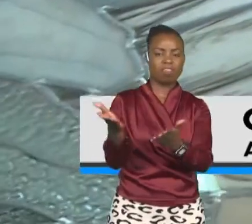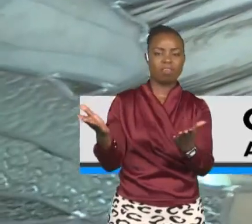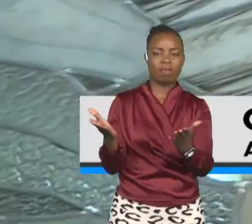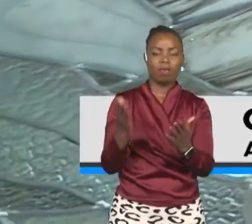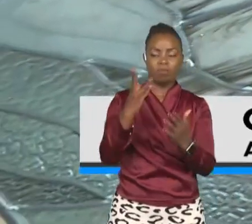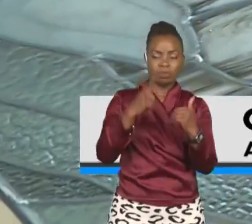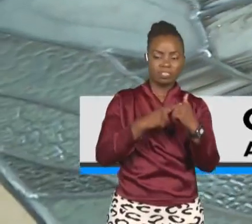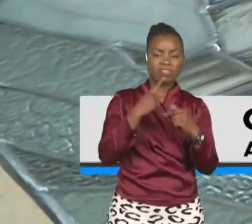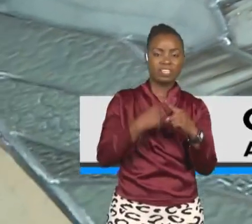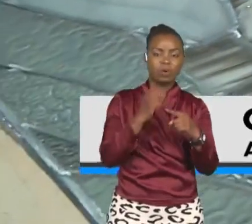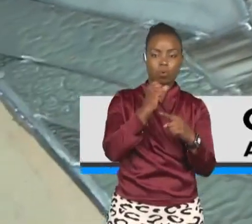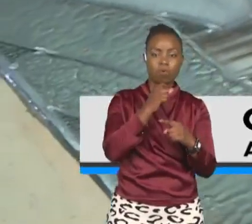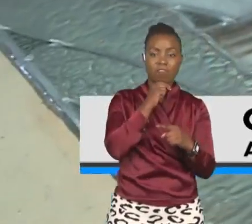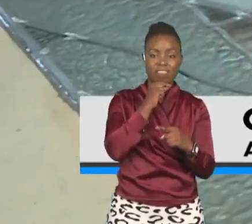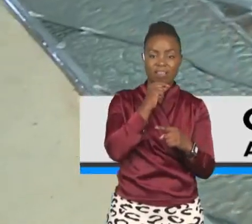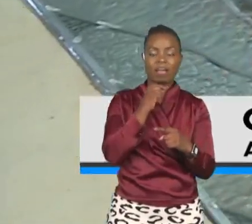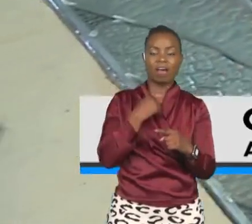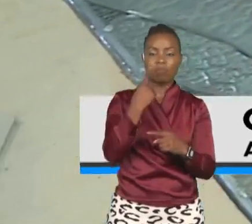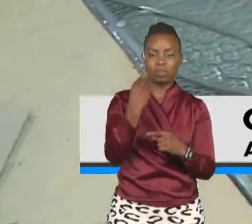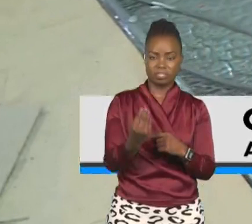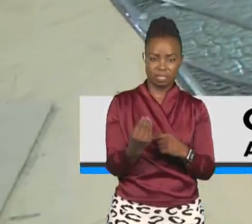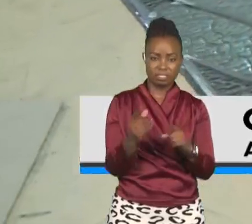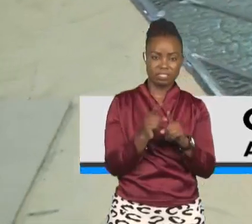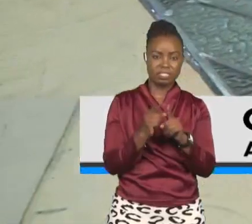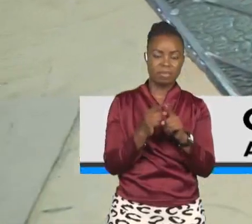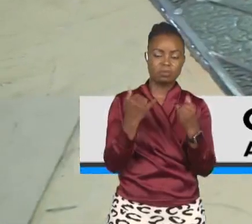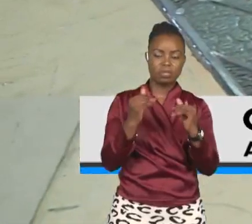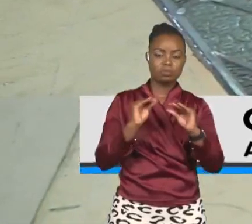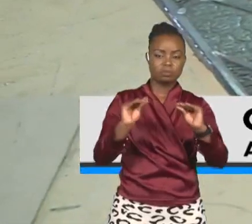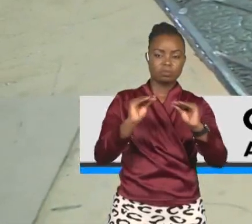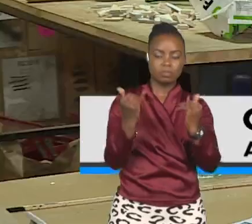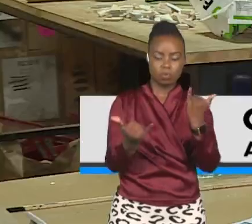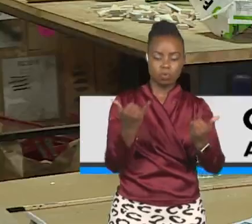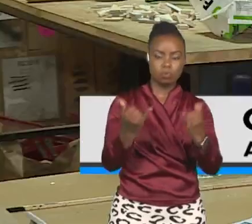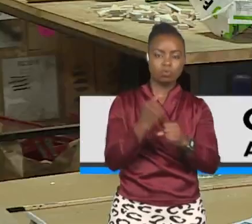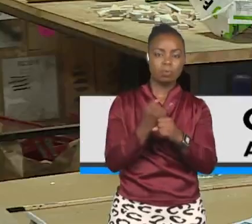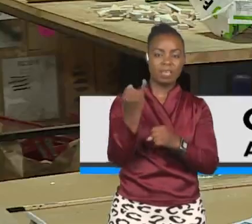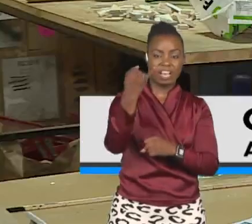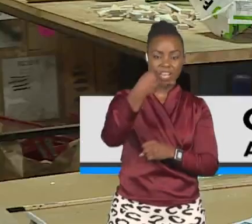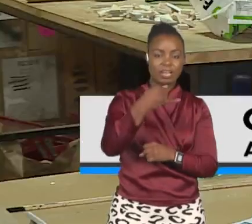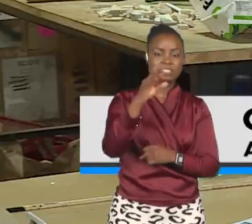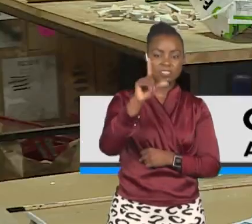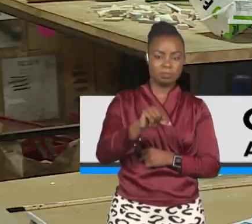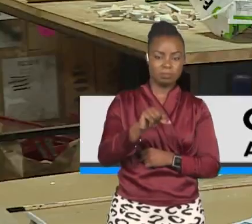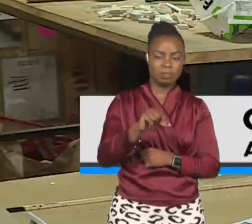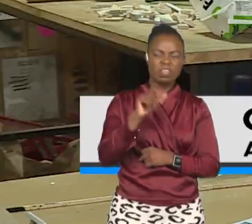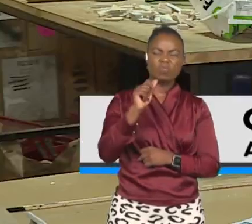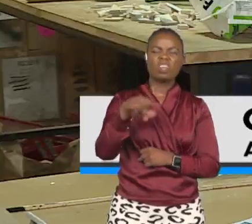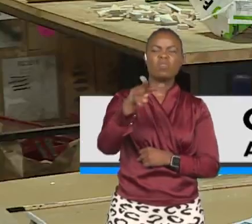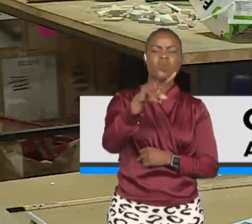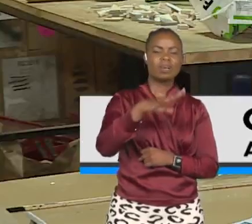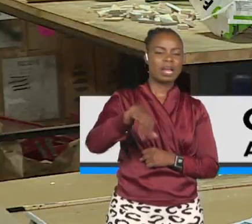47-year-old father of one is already mentoring youths to make art cheaper art. There's a way you can look around and see what you can